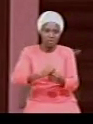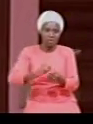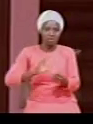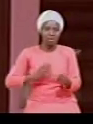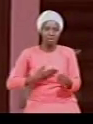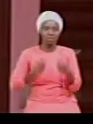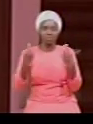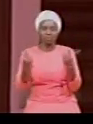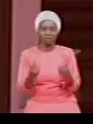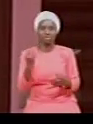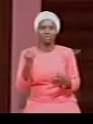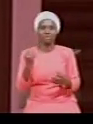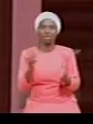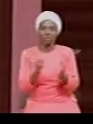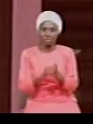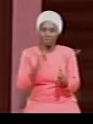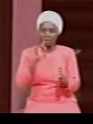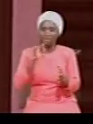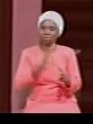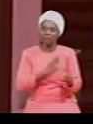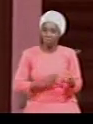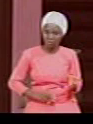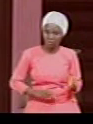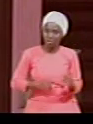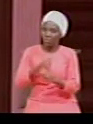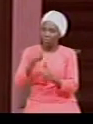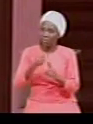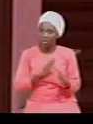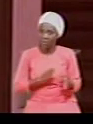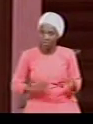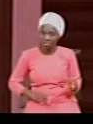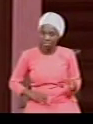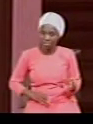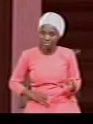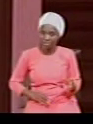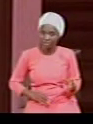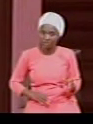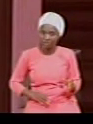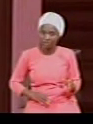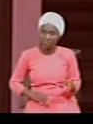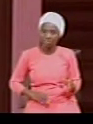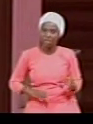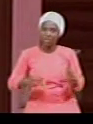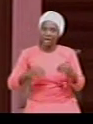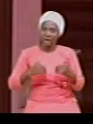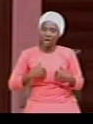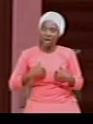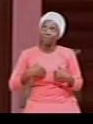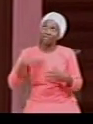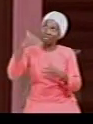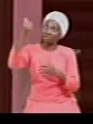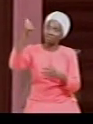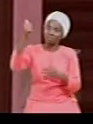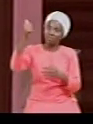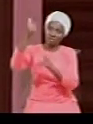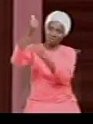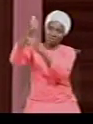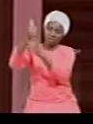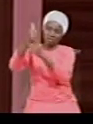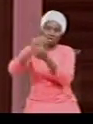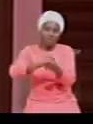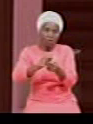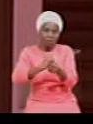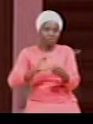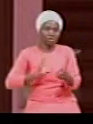sins. That's Christ. When Christ had by himself purged our